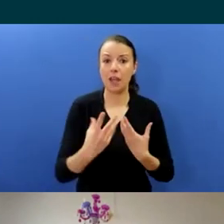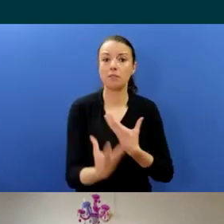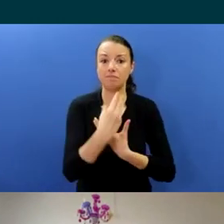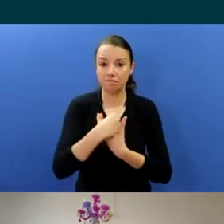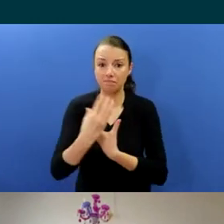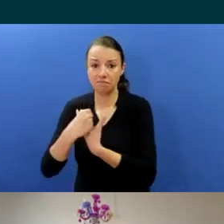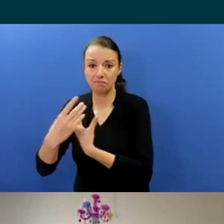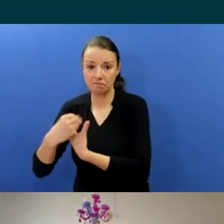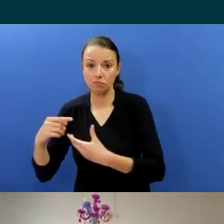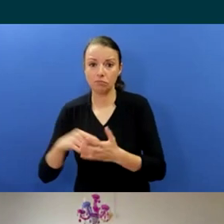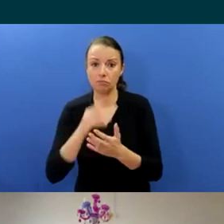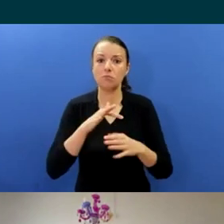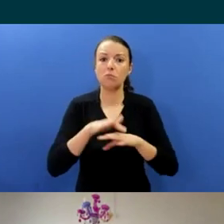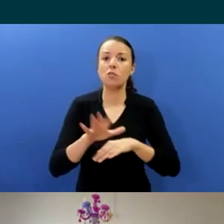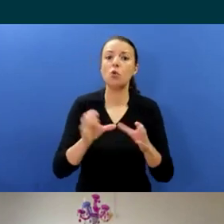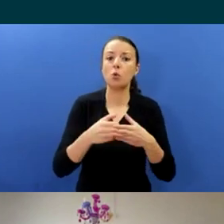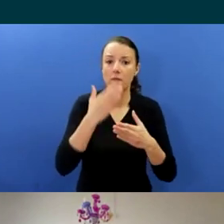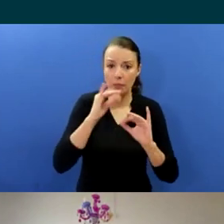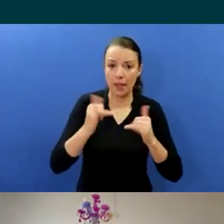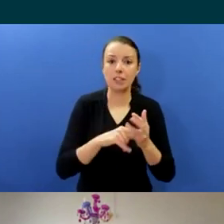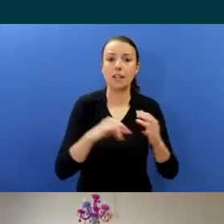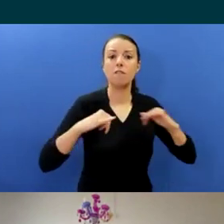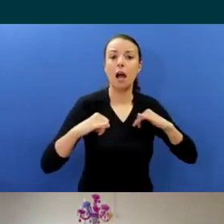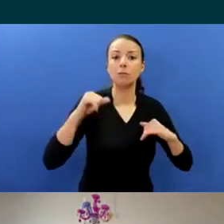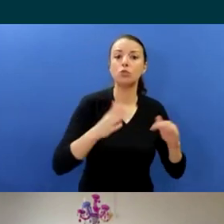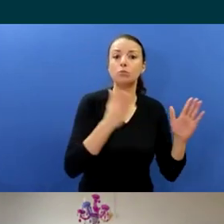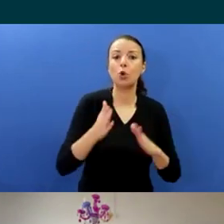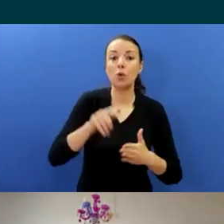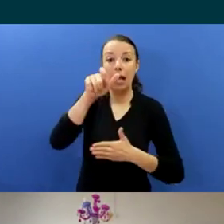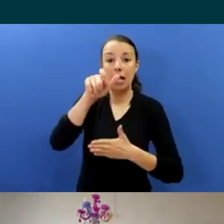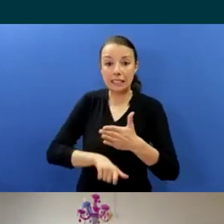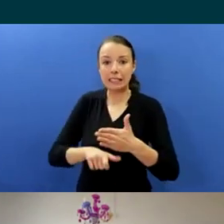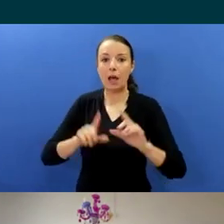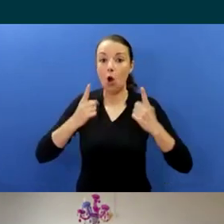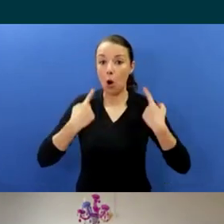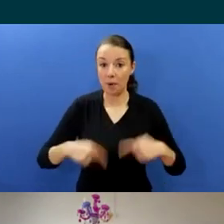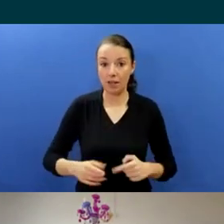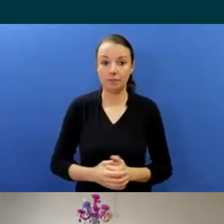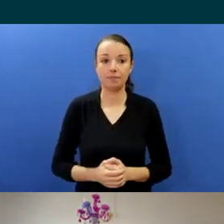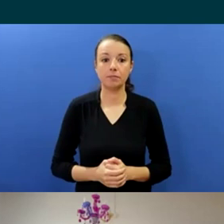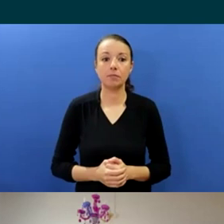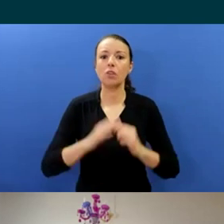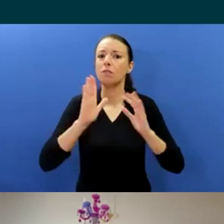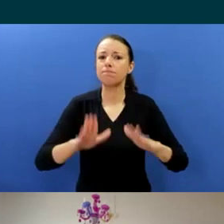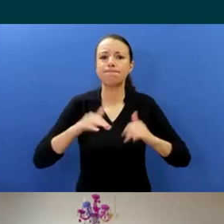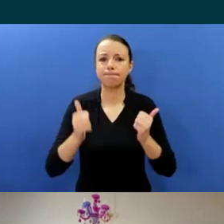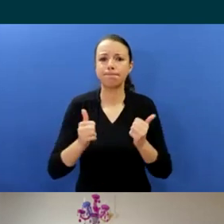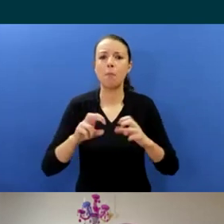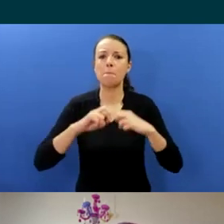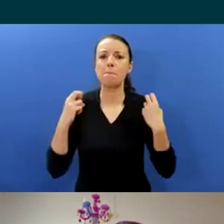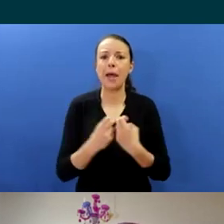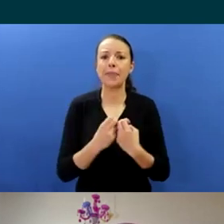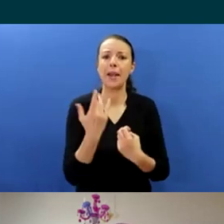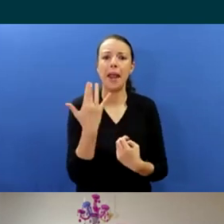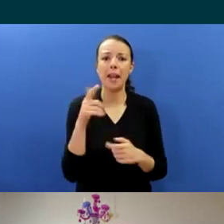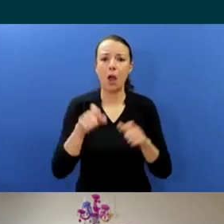can be several thousand citizens, depending the scope of the citizen assembly. For Sarajevo, for instance, which